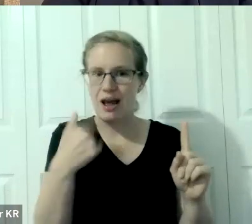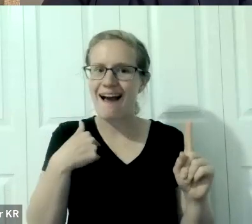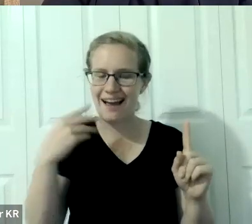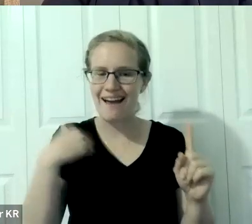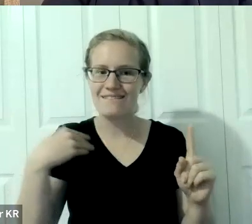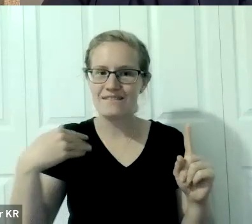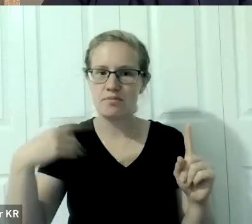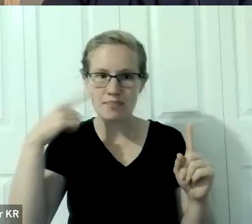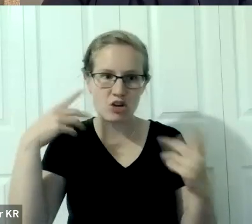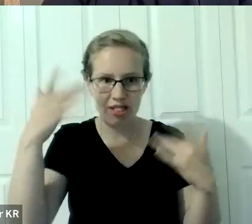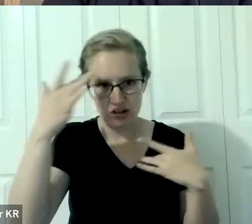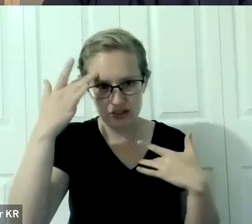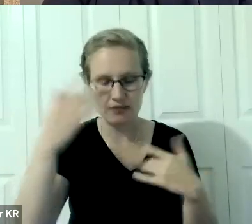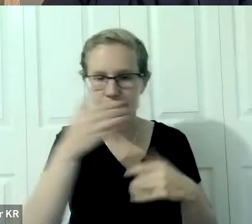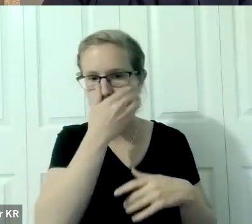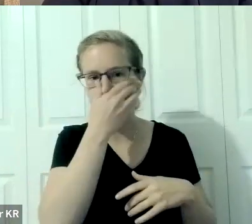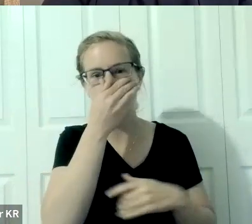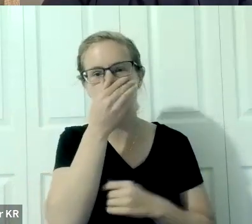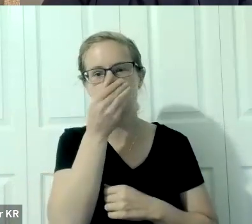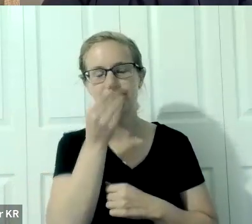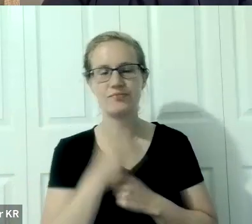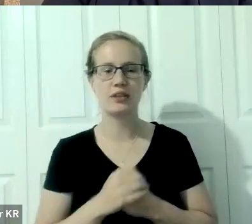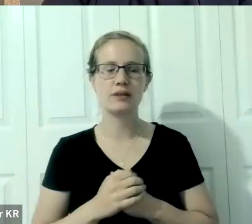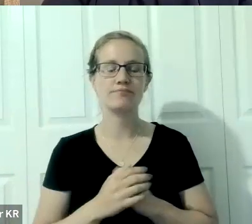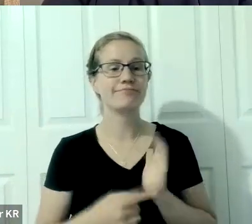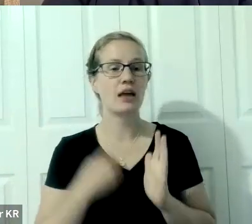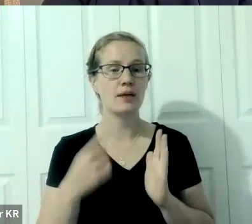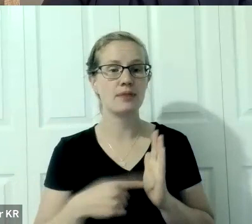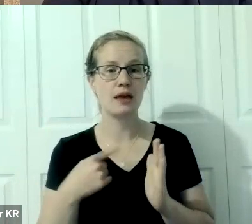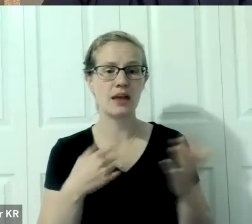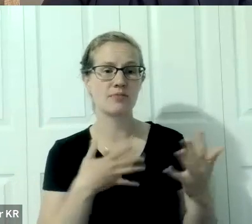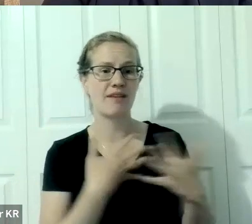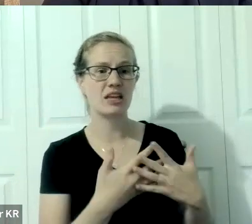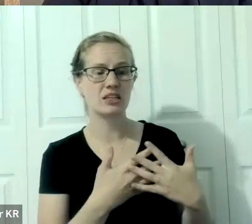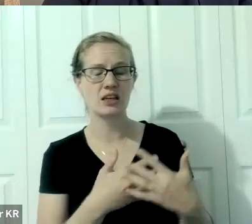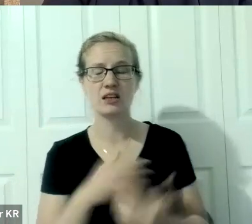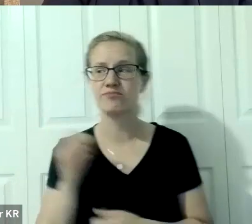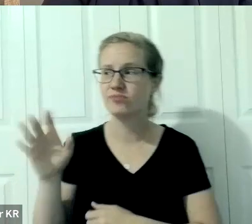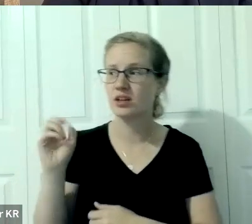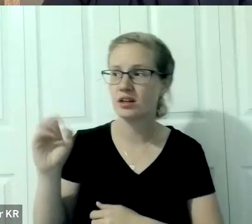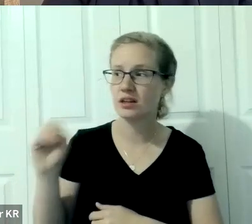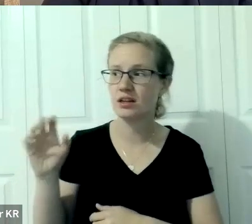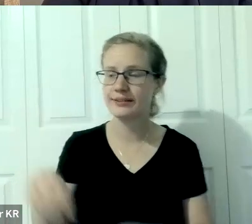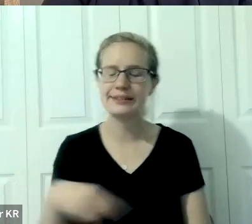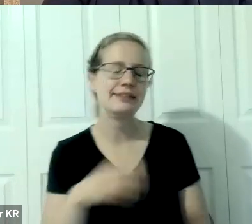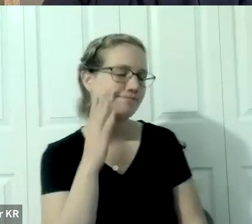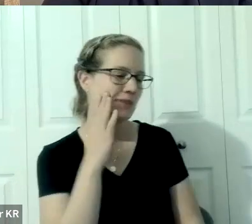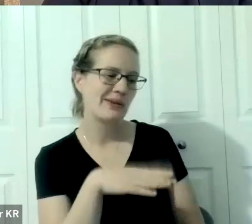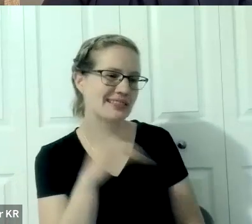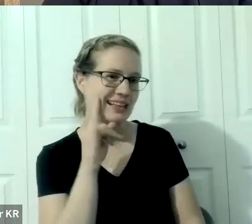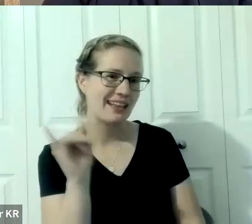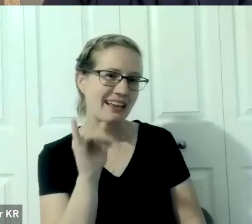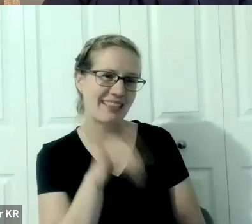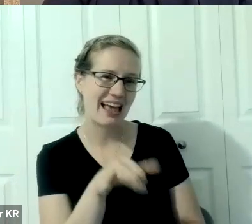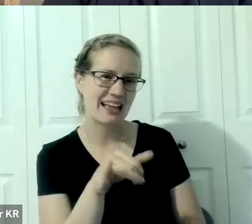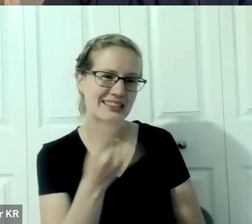mental illness. And so, you know, there will be times where I'll be confessing things and he'll say, you know, it sounds like that's